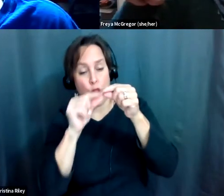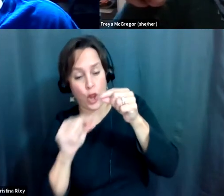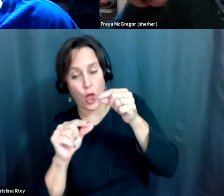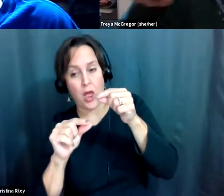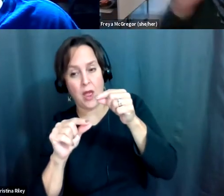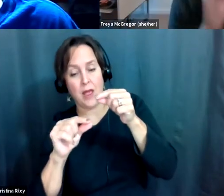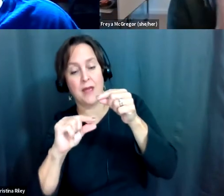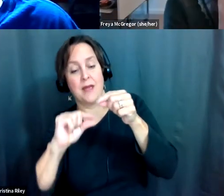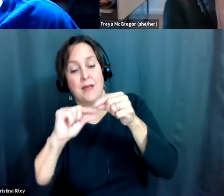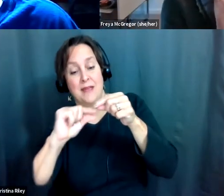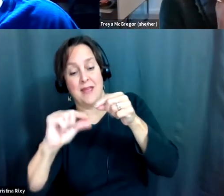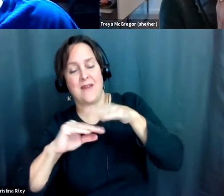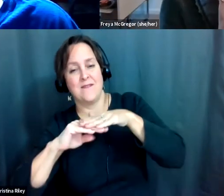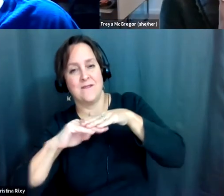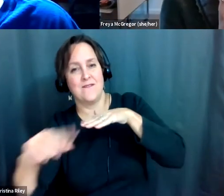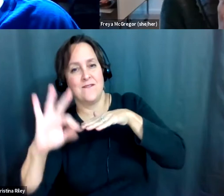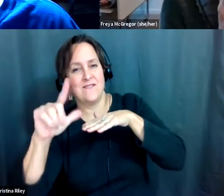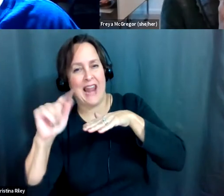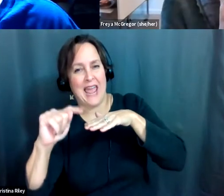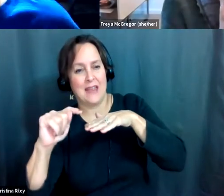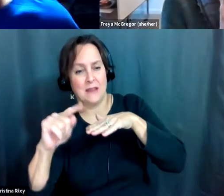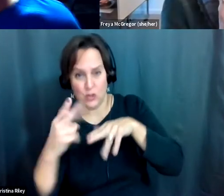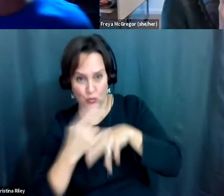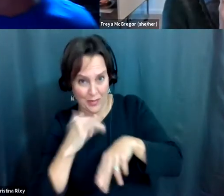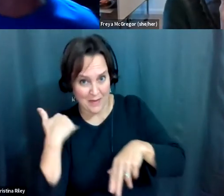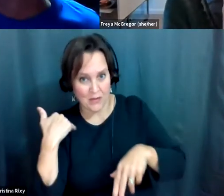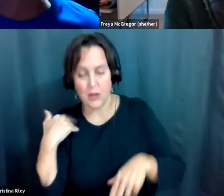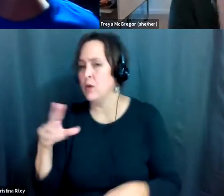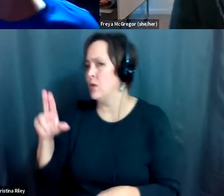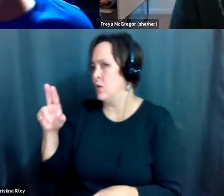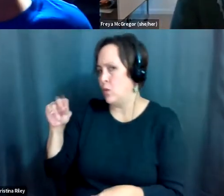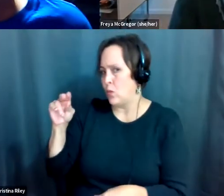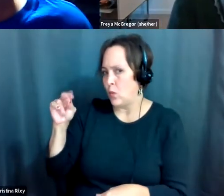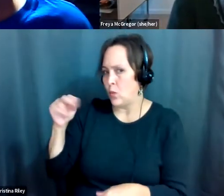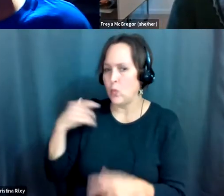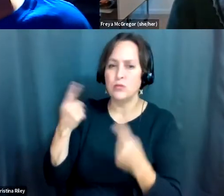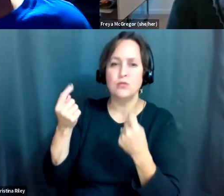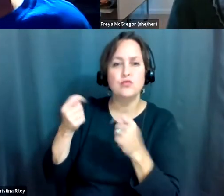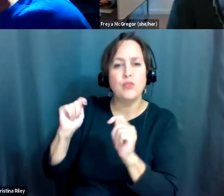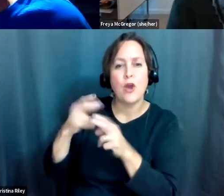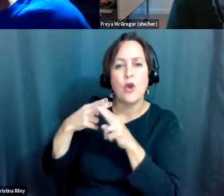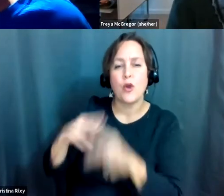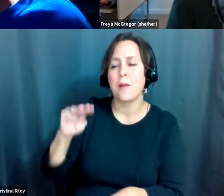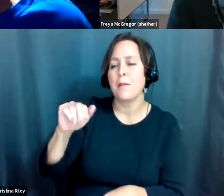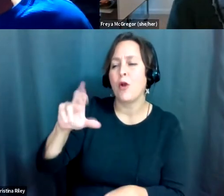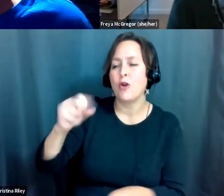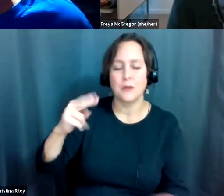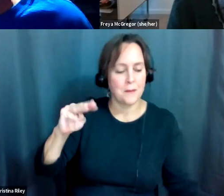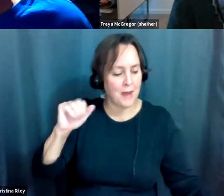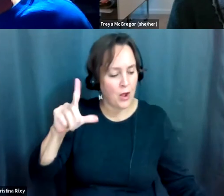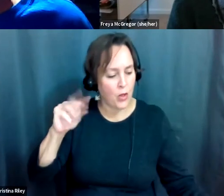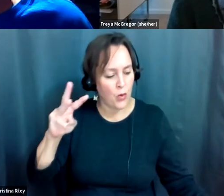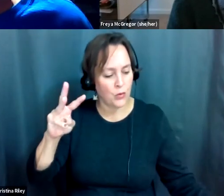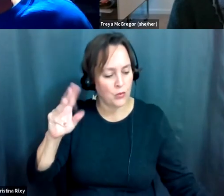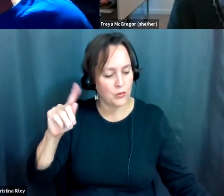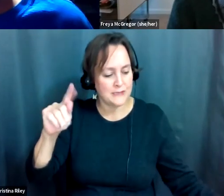flat. And have you ever used that? I haven't used that. I've tried one called the marshmallow tip and I've tried ones that have